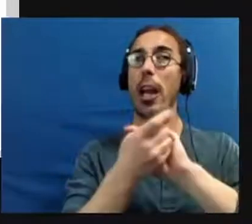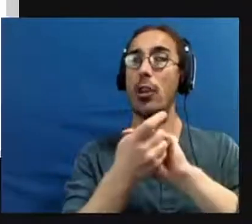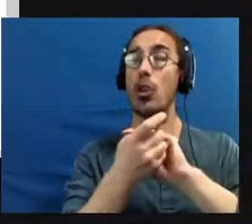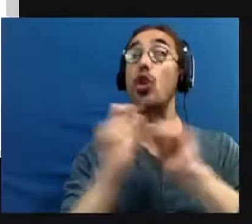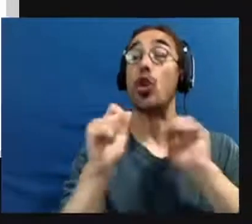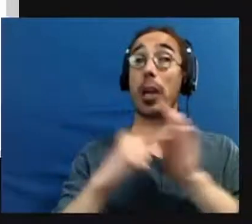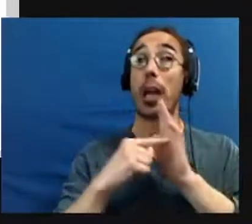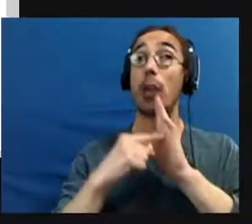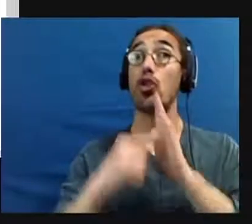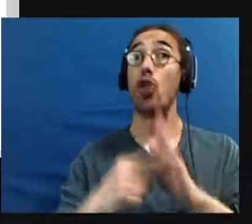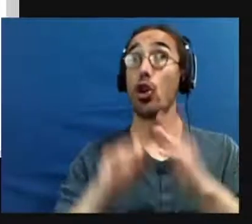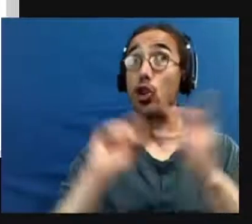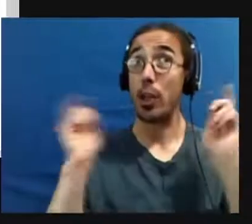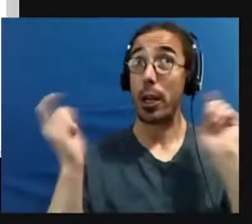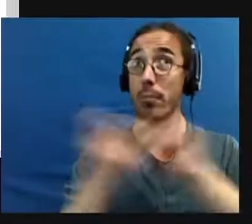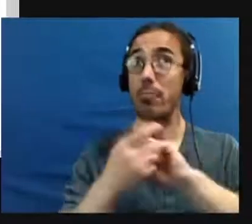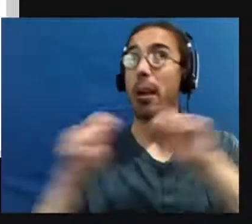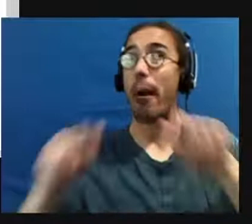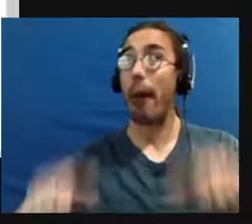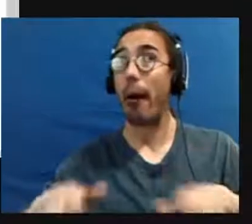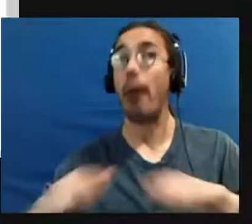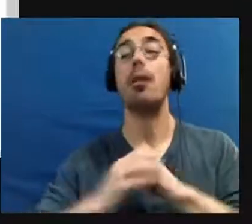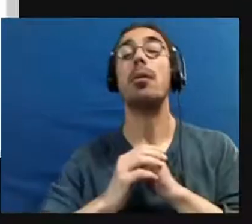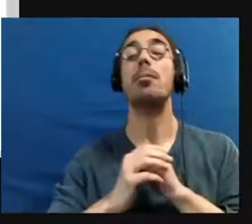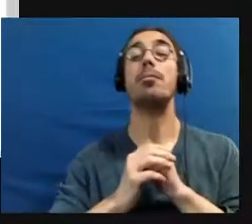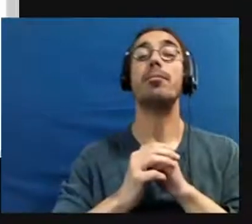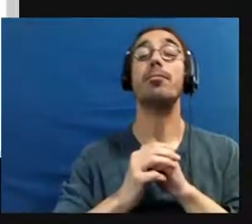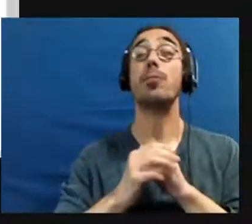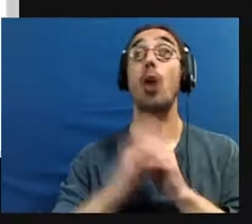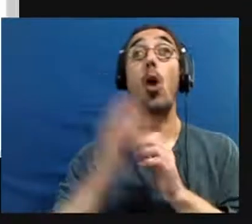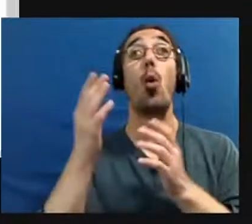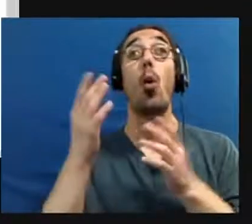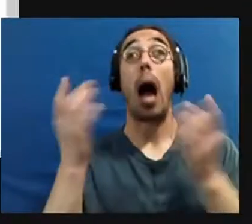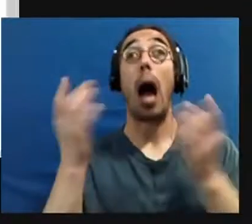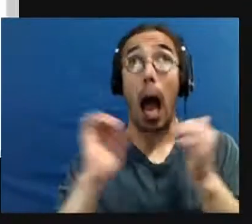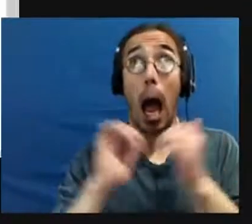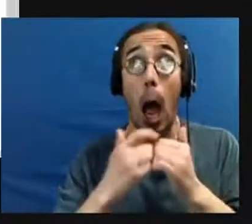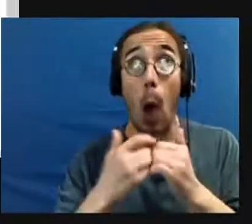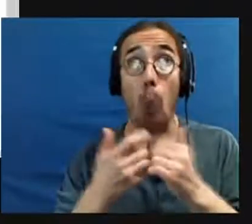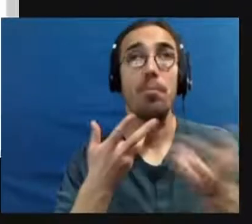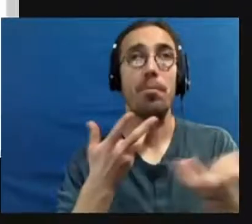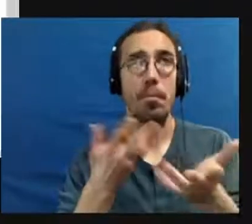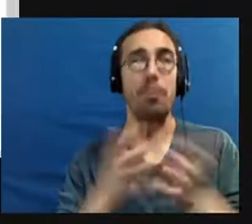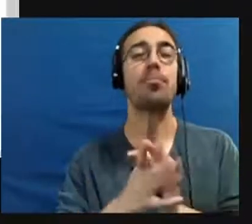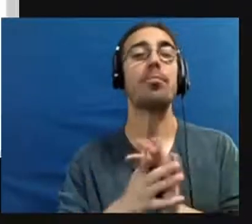takes. So here are some steps you can take to start doing that. First,